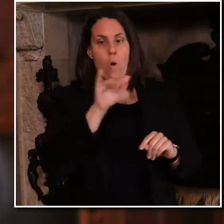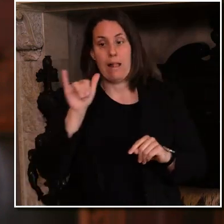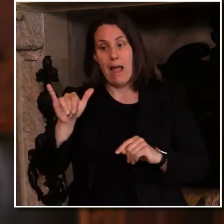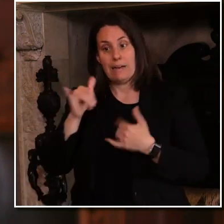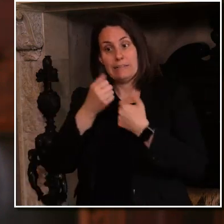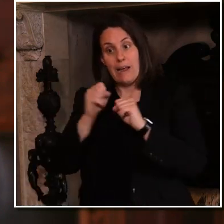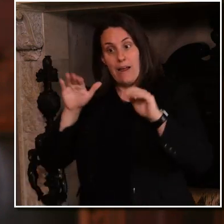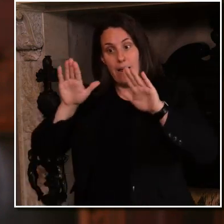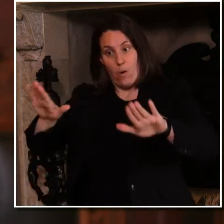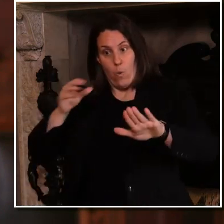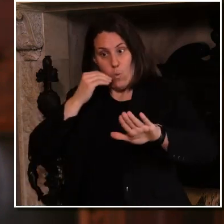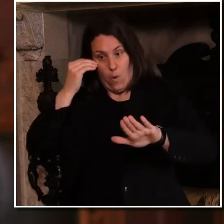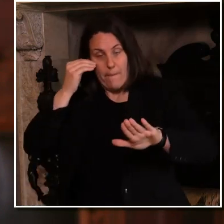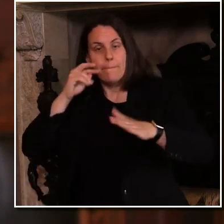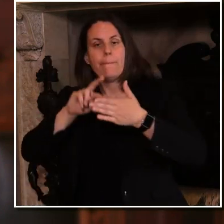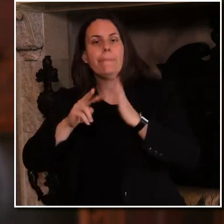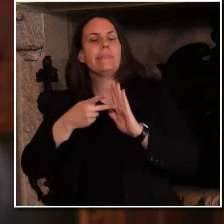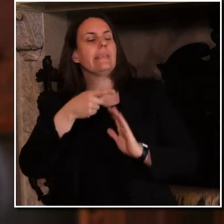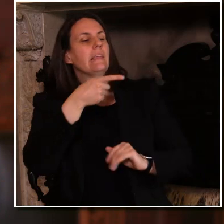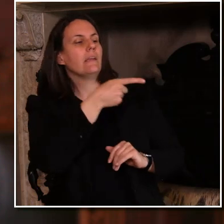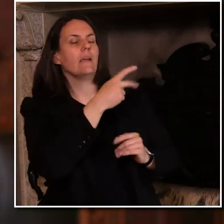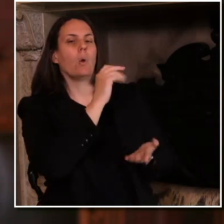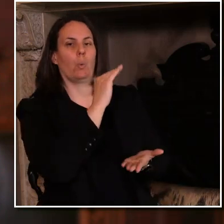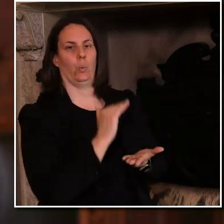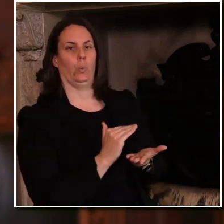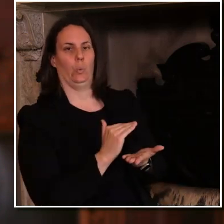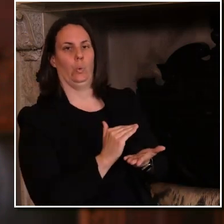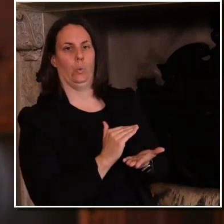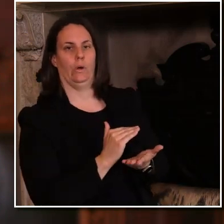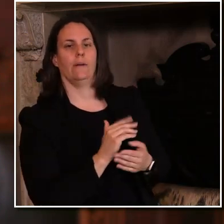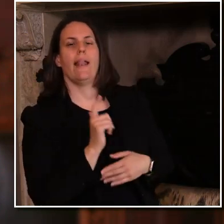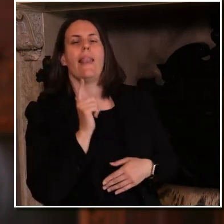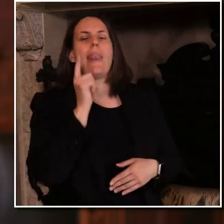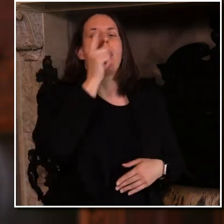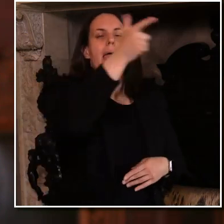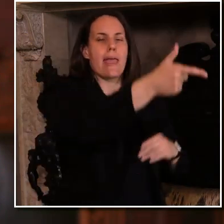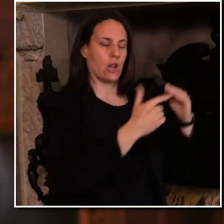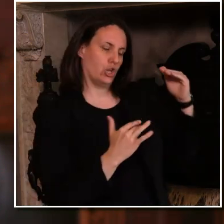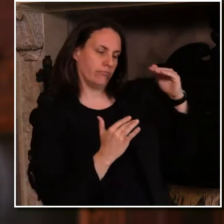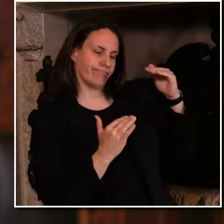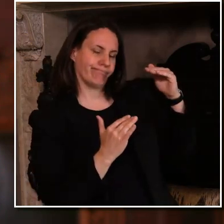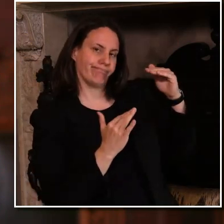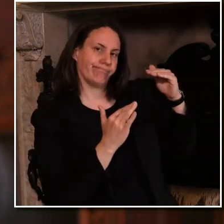is the evidence that Safer at Home is working. And so we continue to